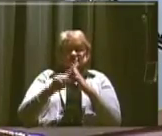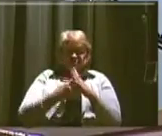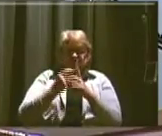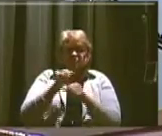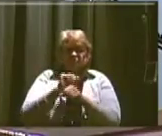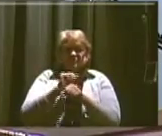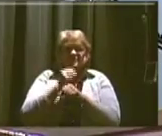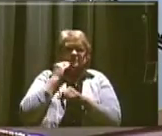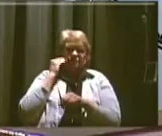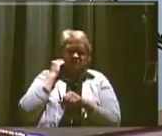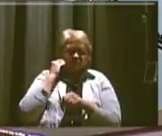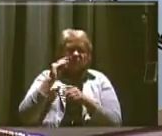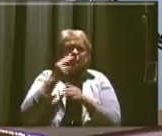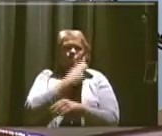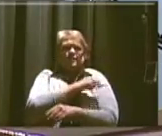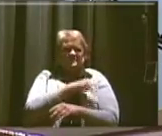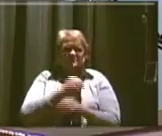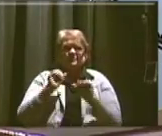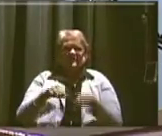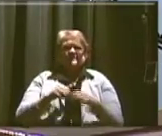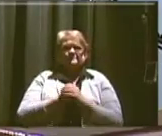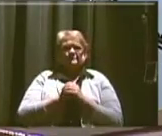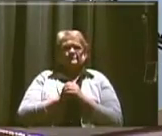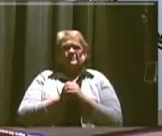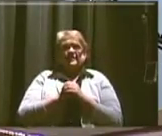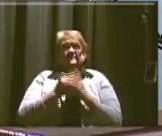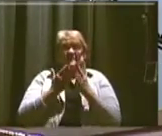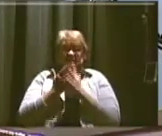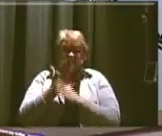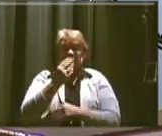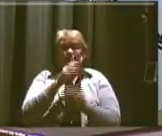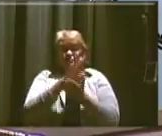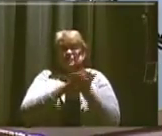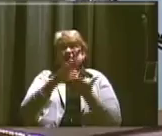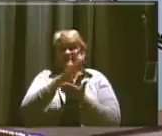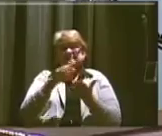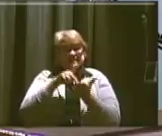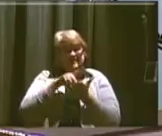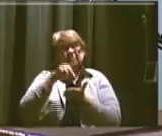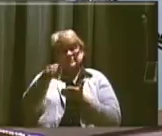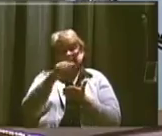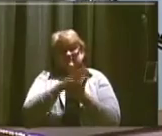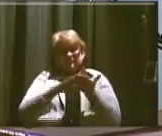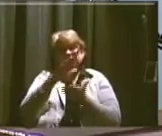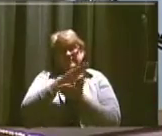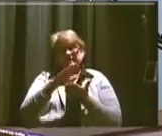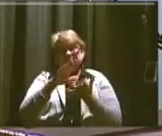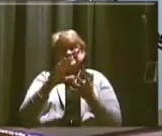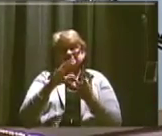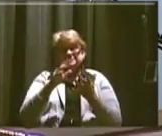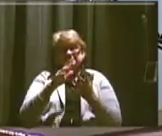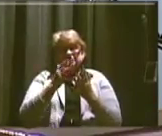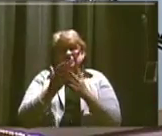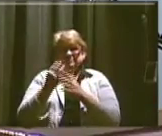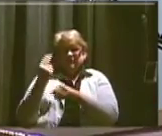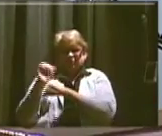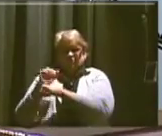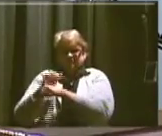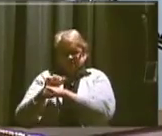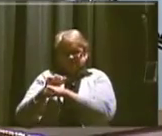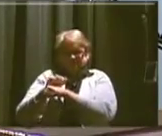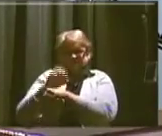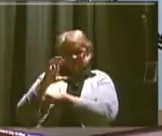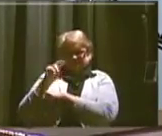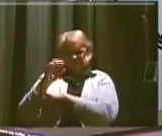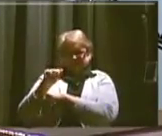a nursing home, and trying to get through college is tough, and I could pay for it that way. So it'll help me. And in